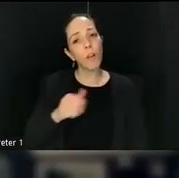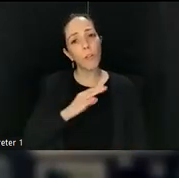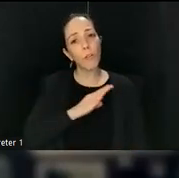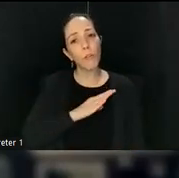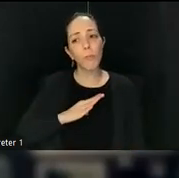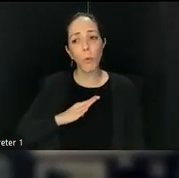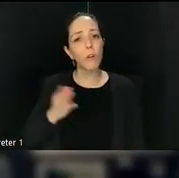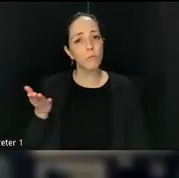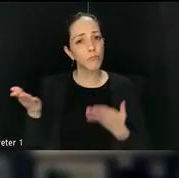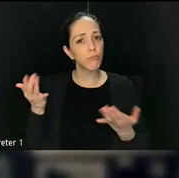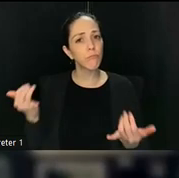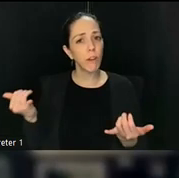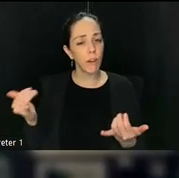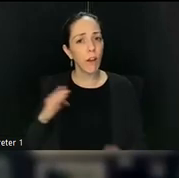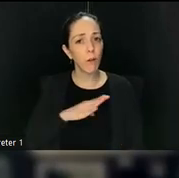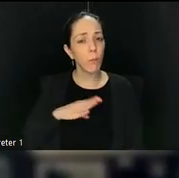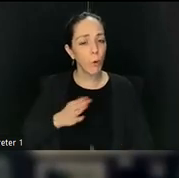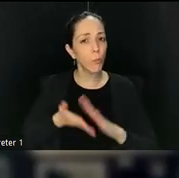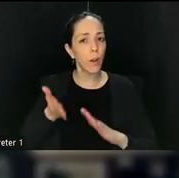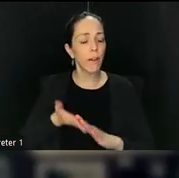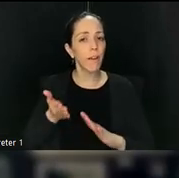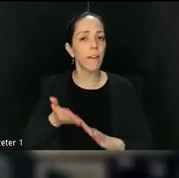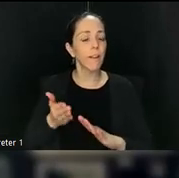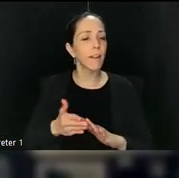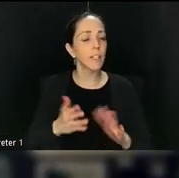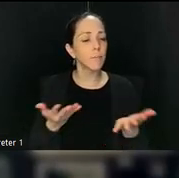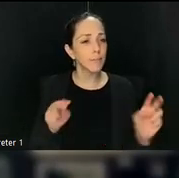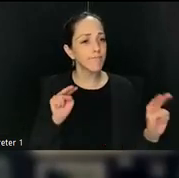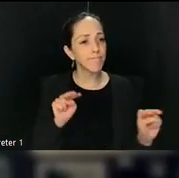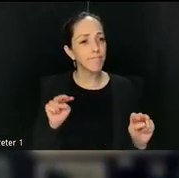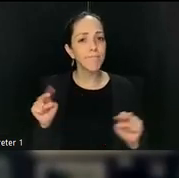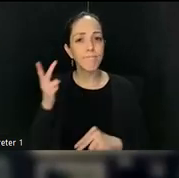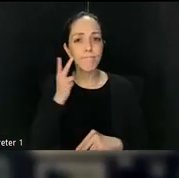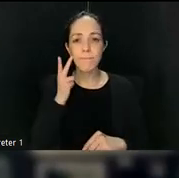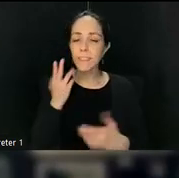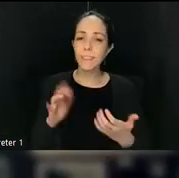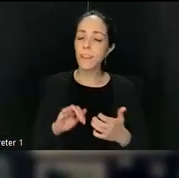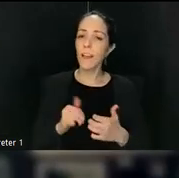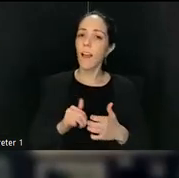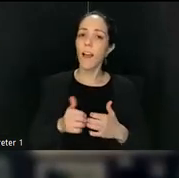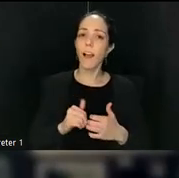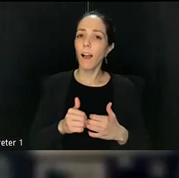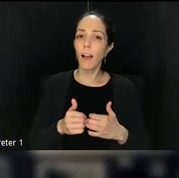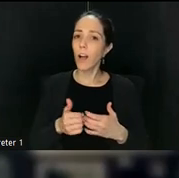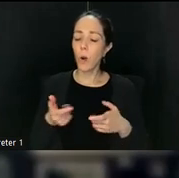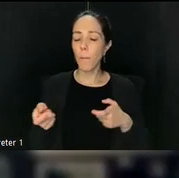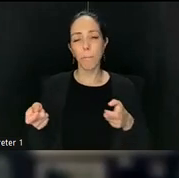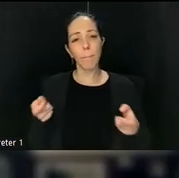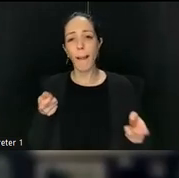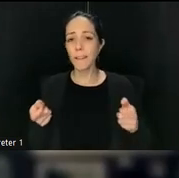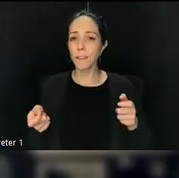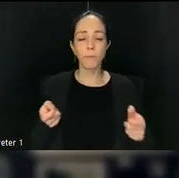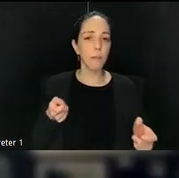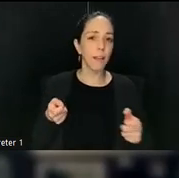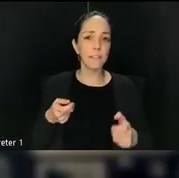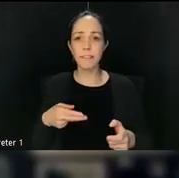right now. And, you know, just trying to find out how to manage that.